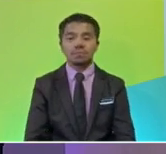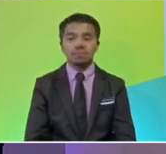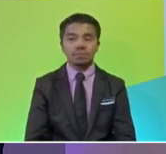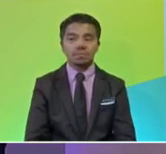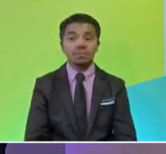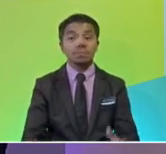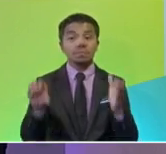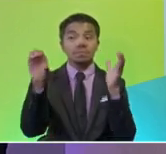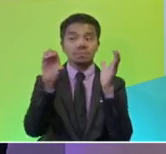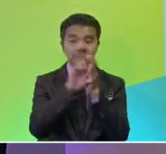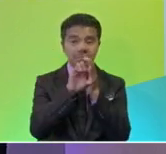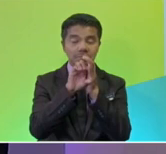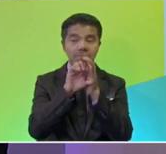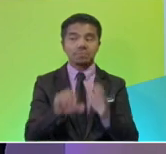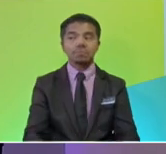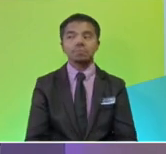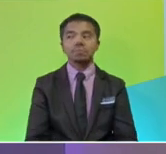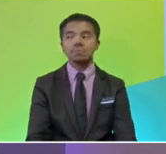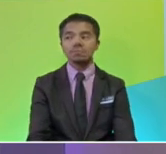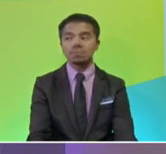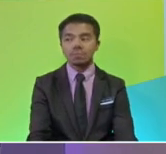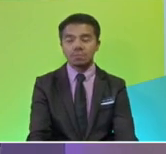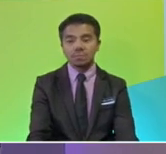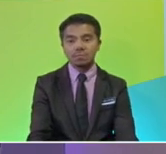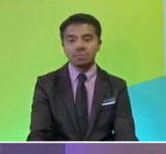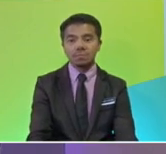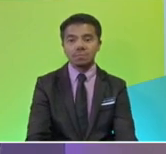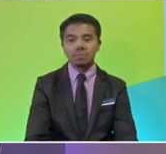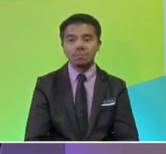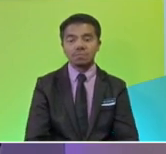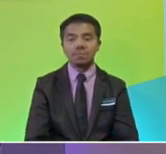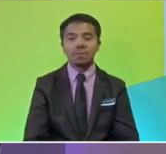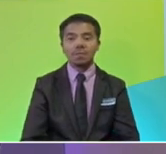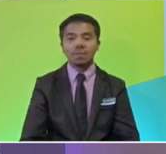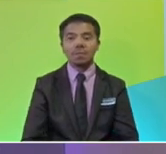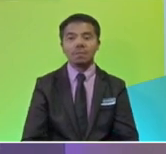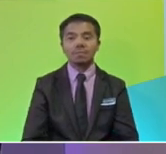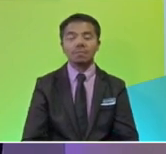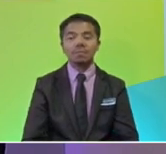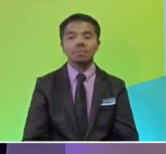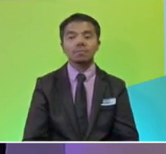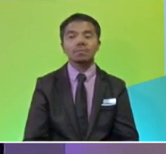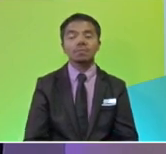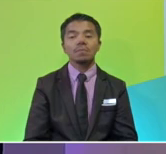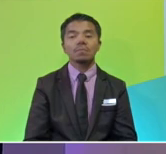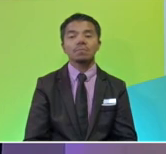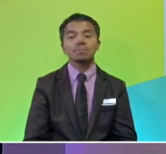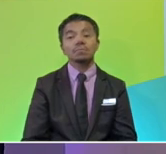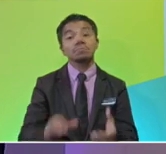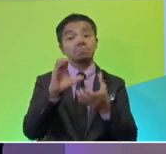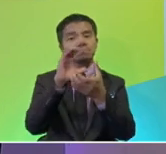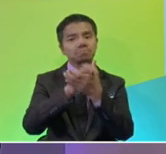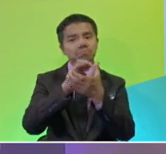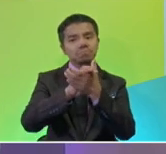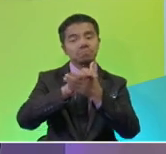example, okay, like again, in this context, we have a contact, we have a setting, which is an international school